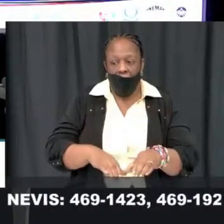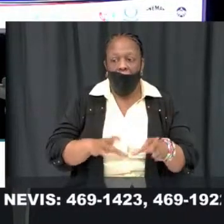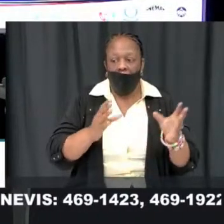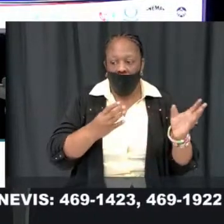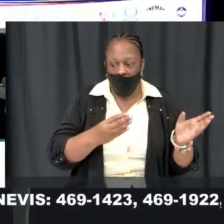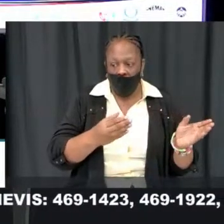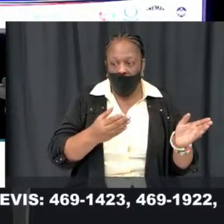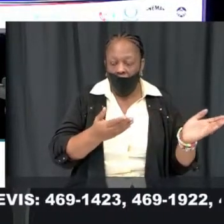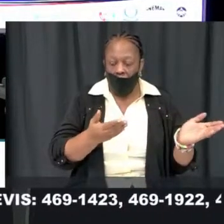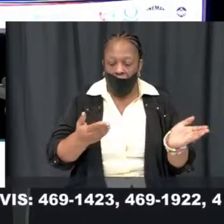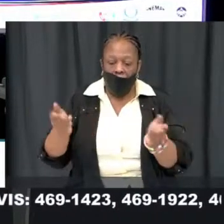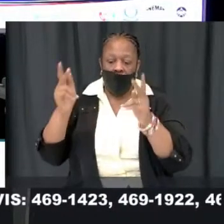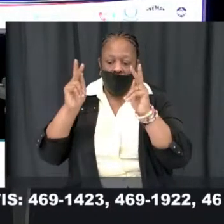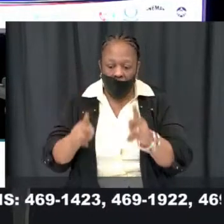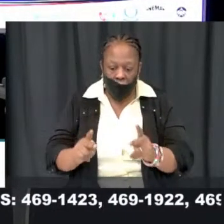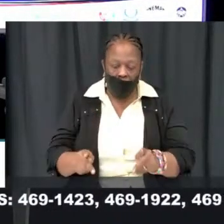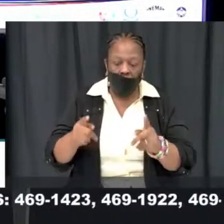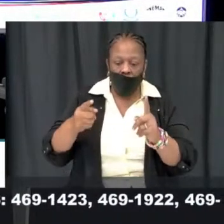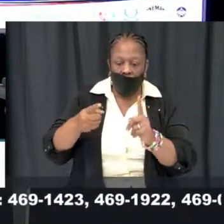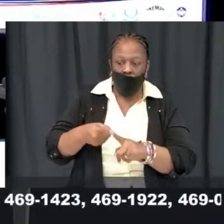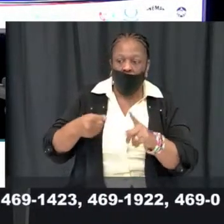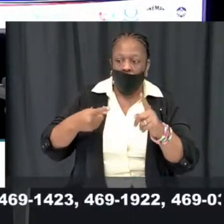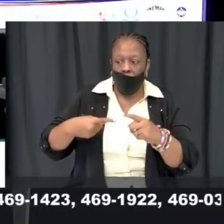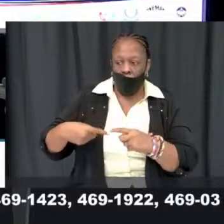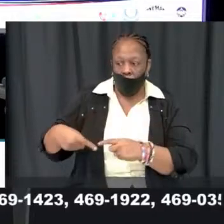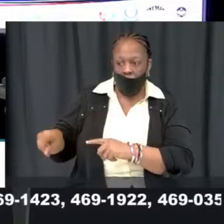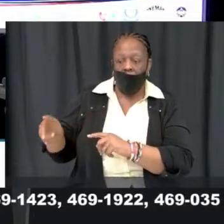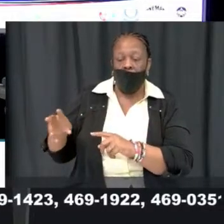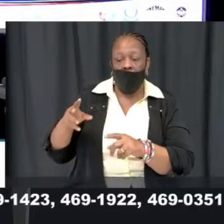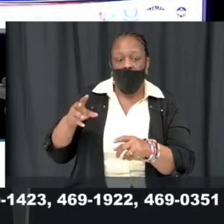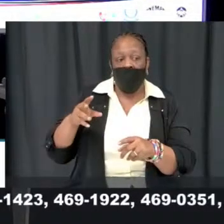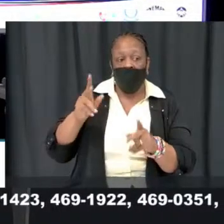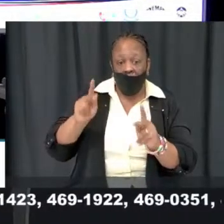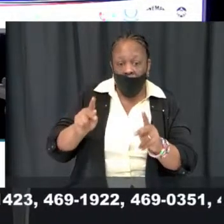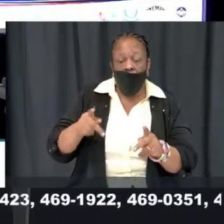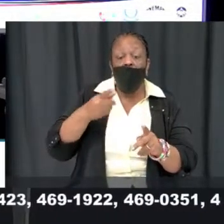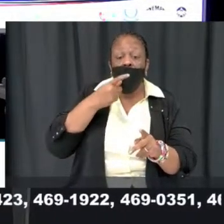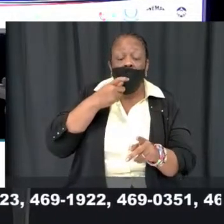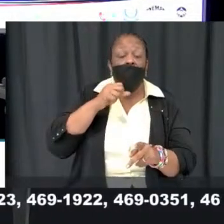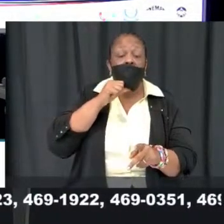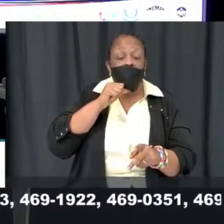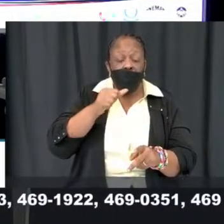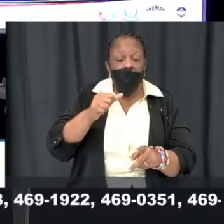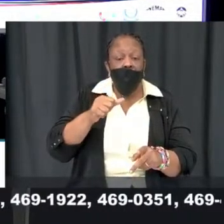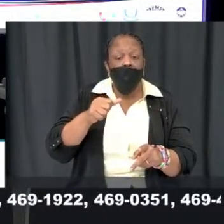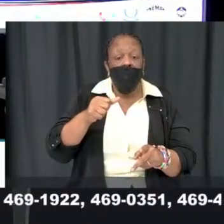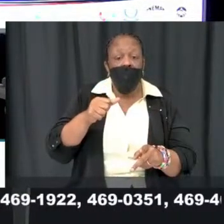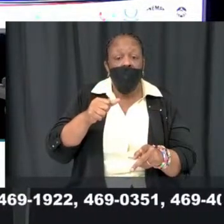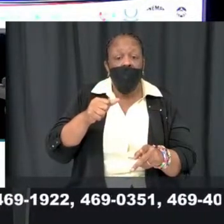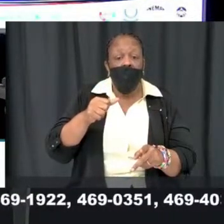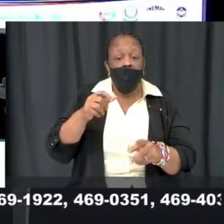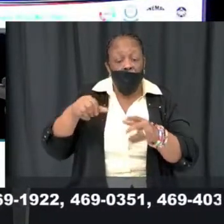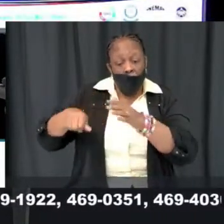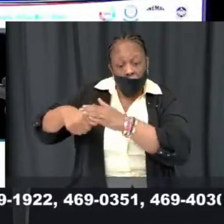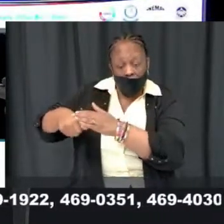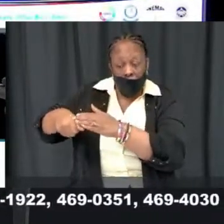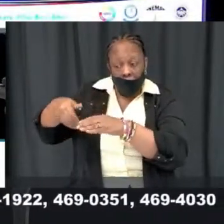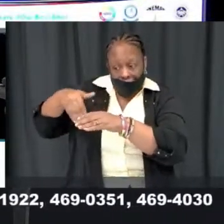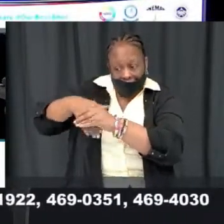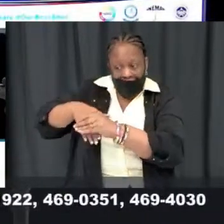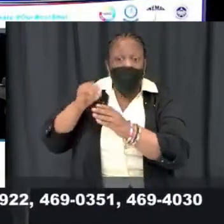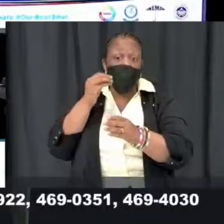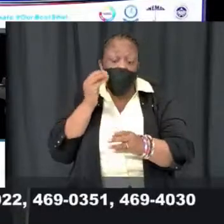We have submitted a contract that we received from one of the facilities. It's in the Attorney General's